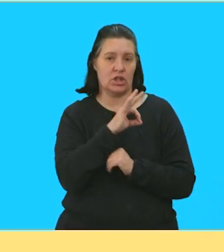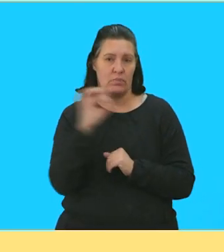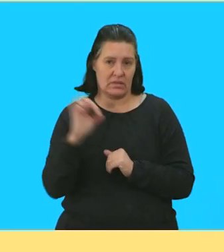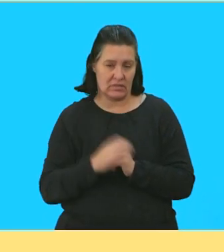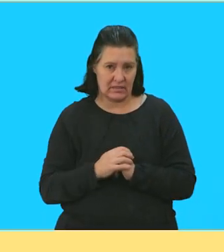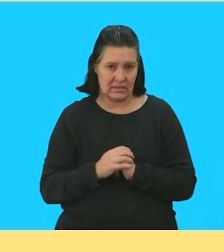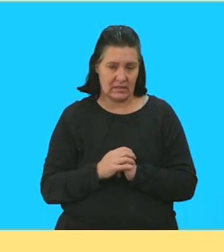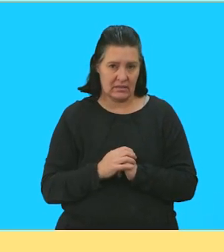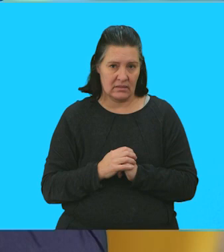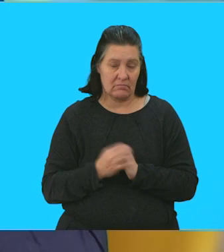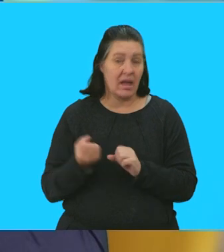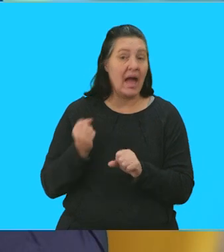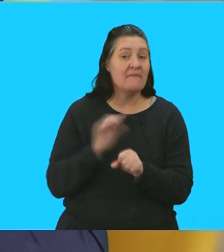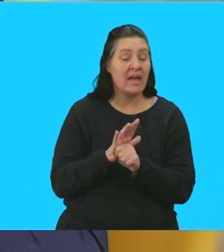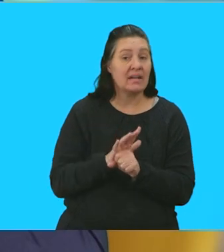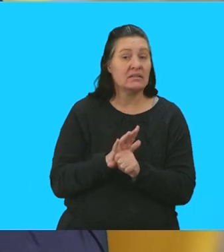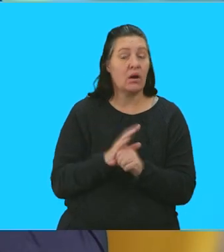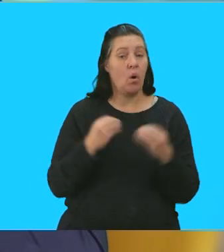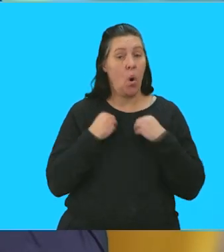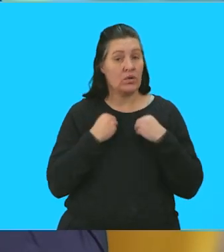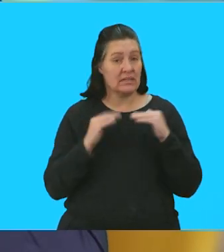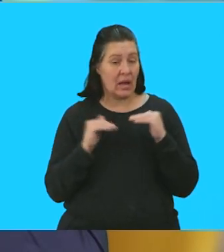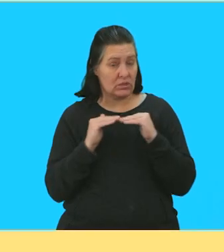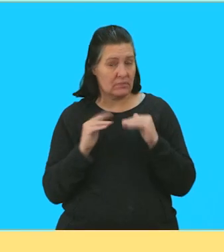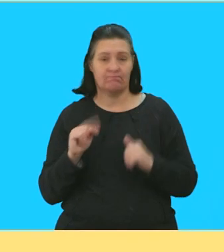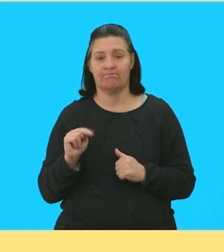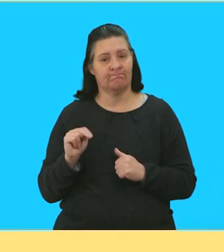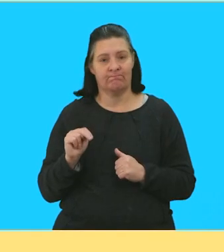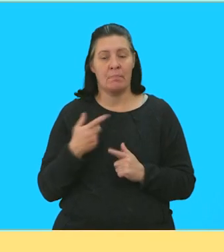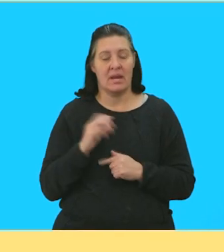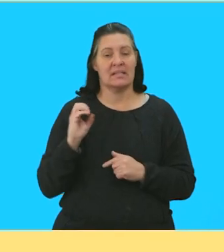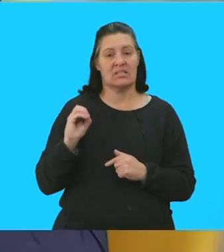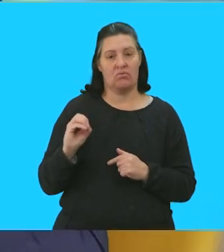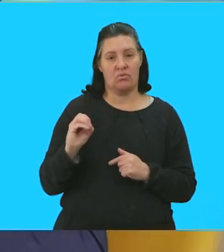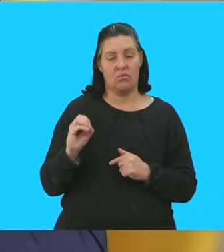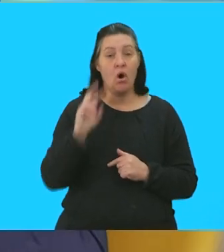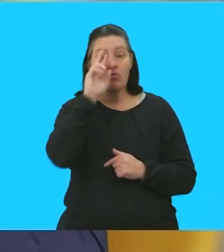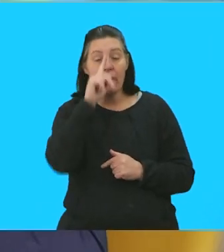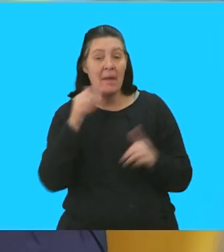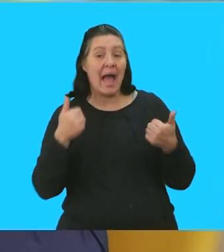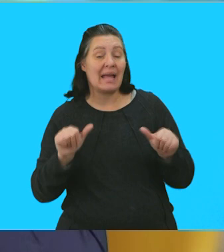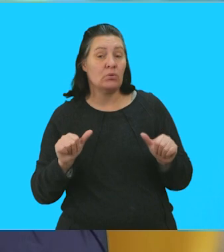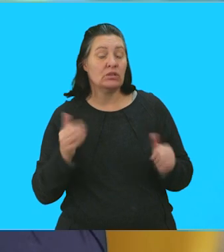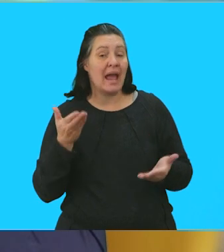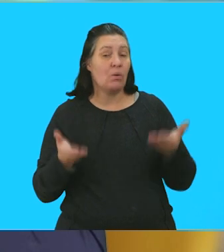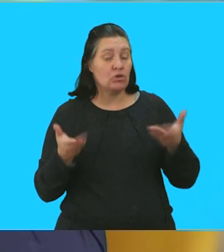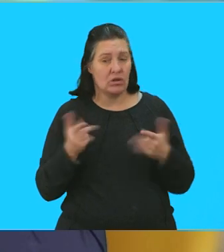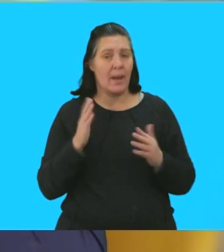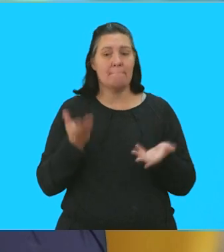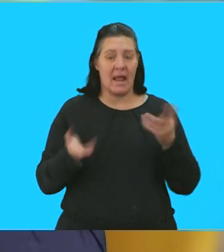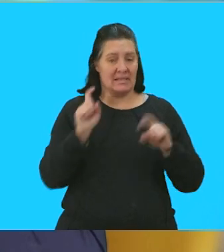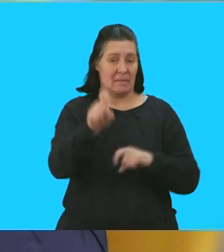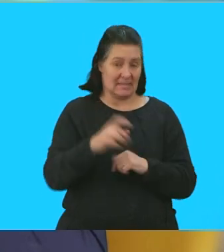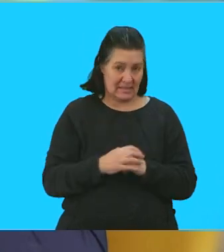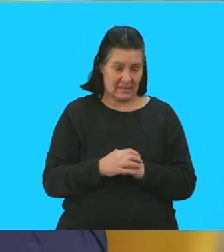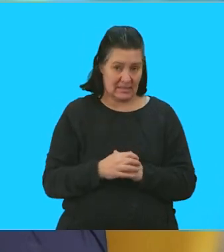1,300. Does it affect your owner's equity? No. So here it will be 0. Remember, the accounting equation has to balance.